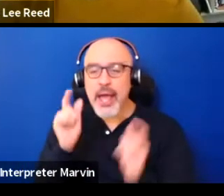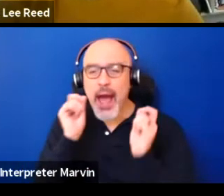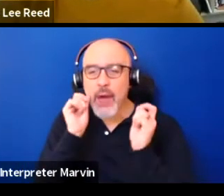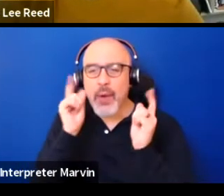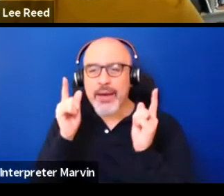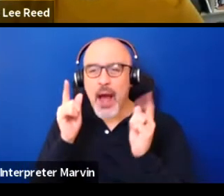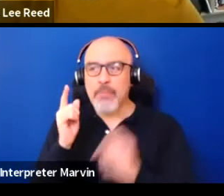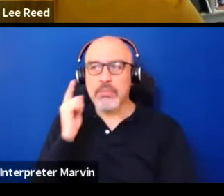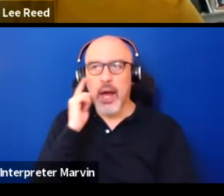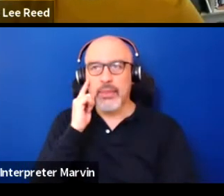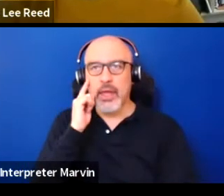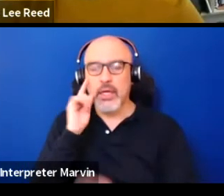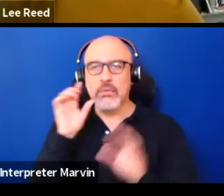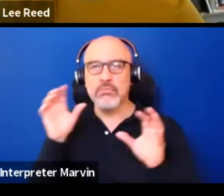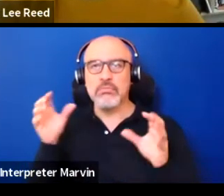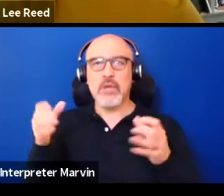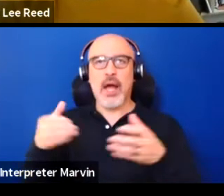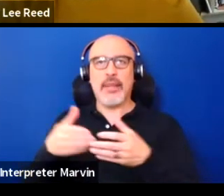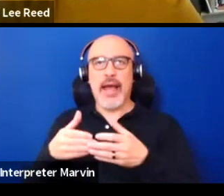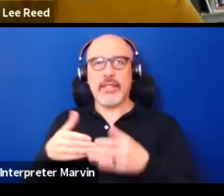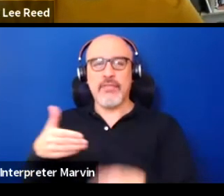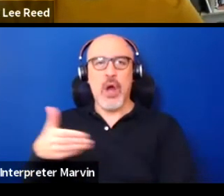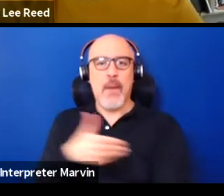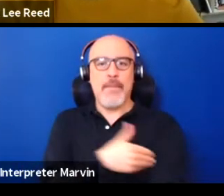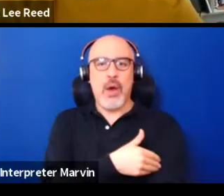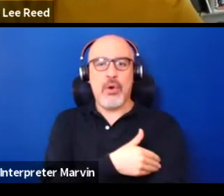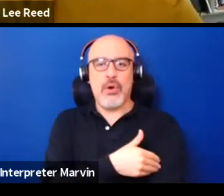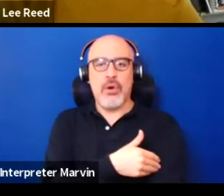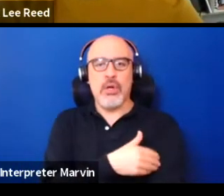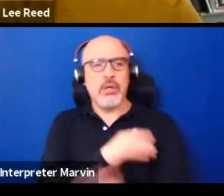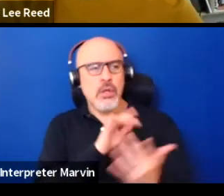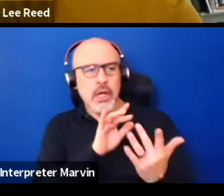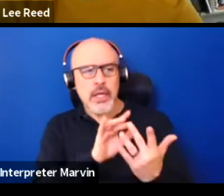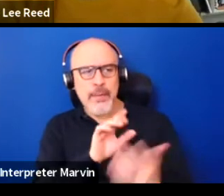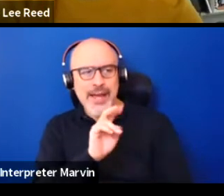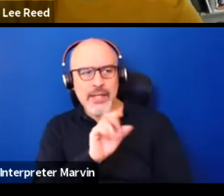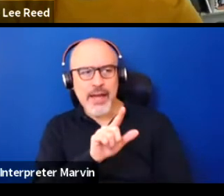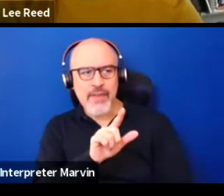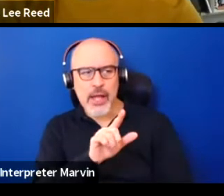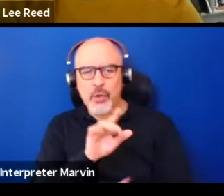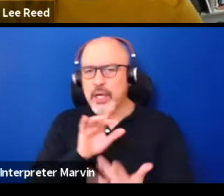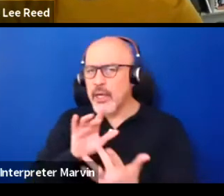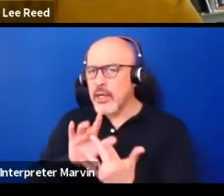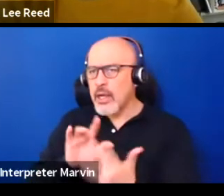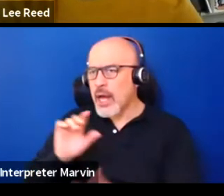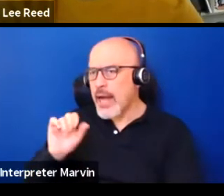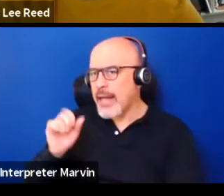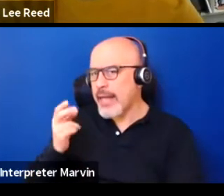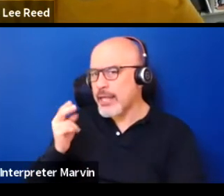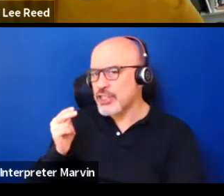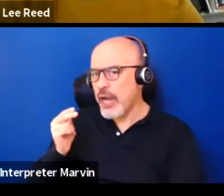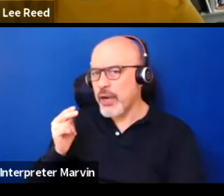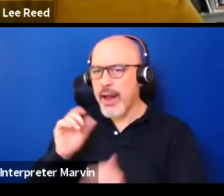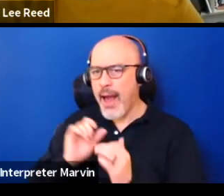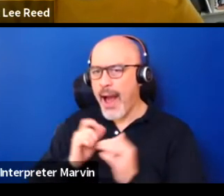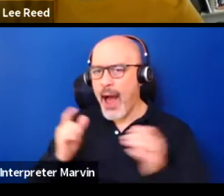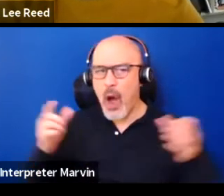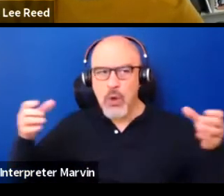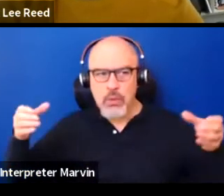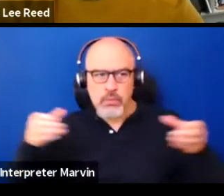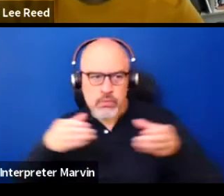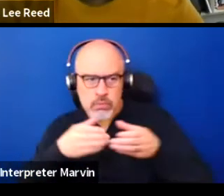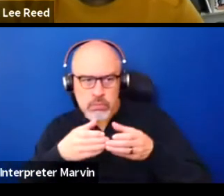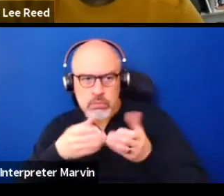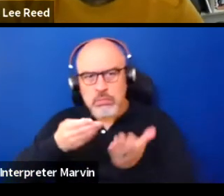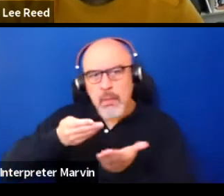thinking collective power. How can I call Valerie? How can I call Sharon and say, "This is how we put our money